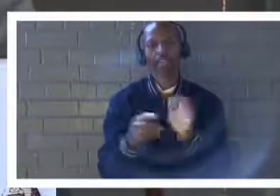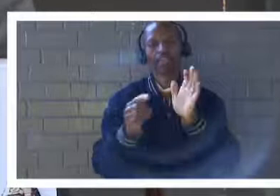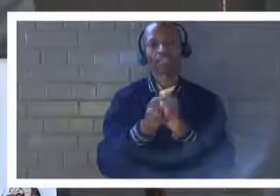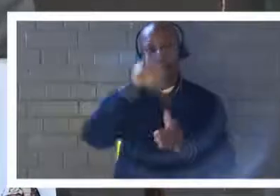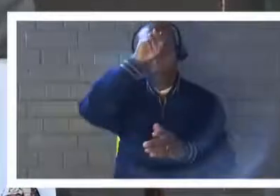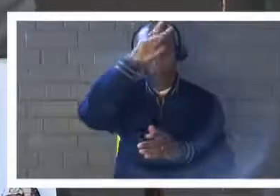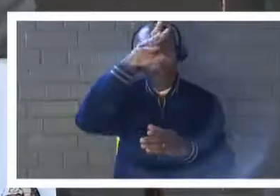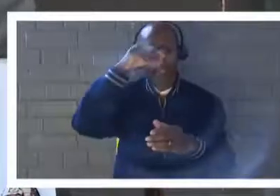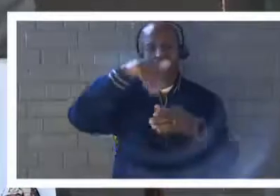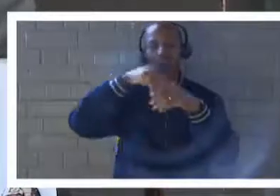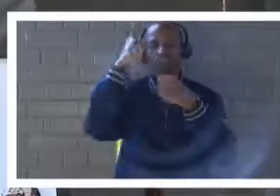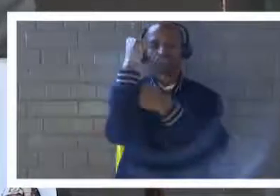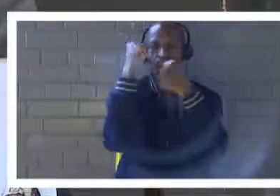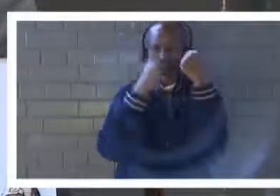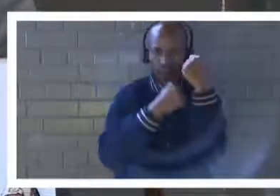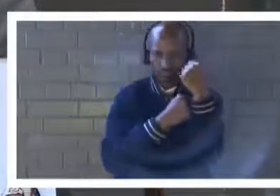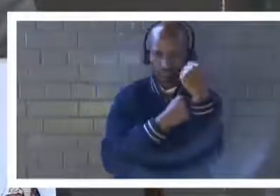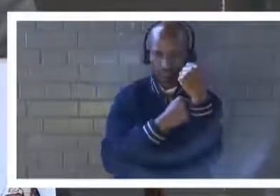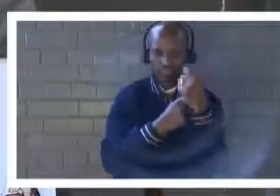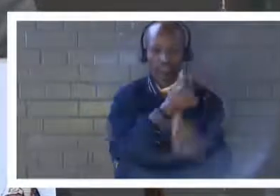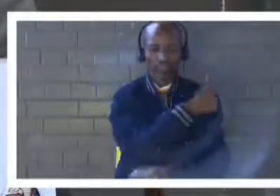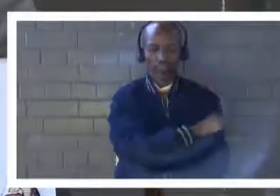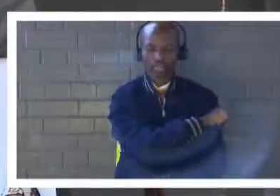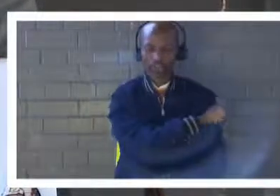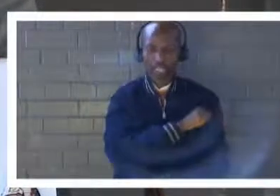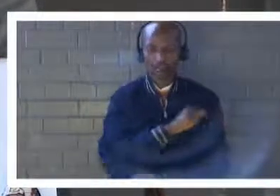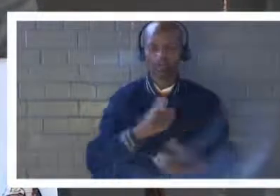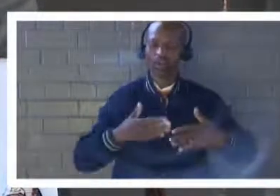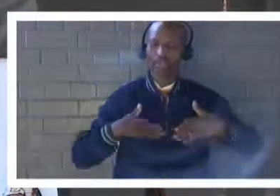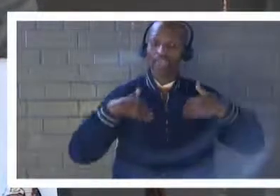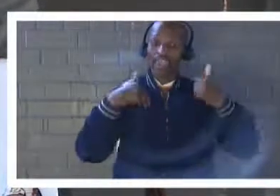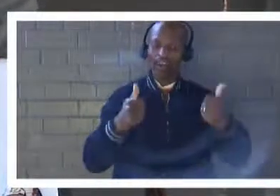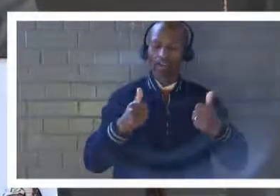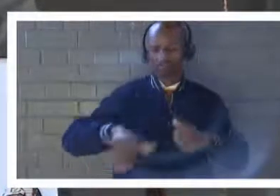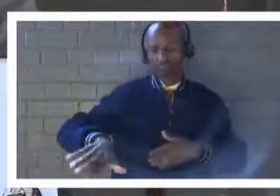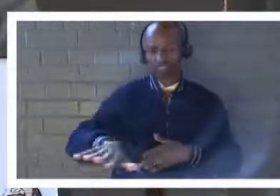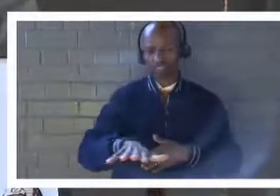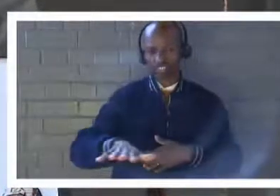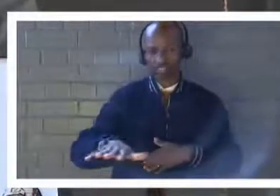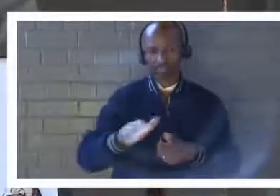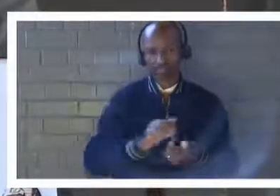infrastructure in the hospitals or health facilities.